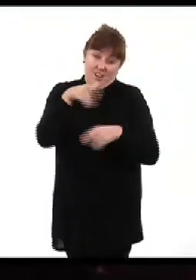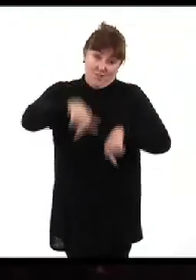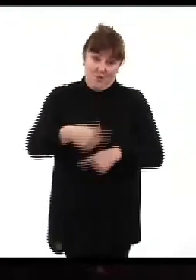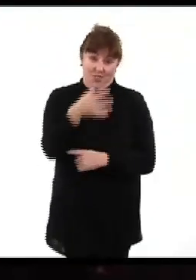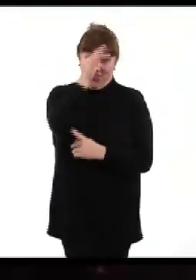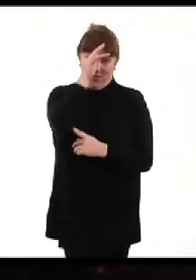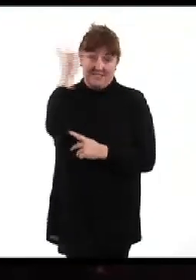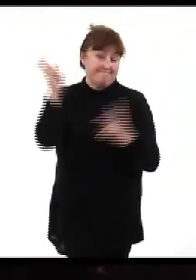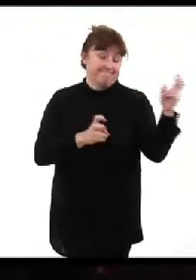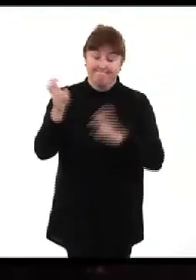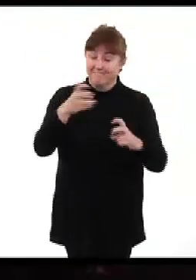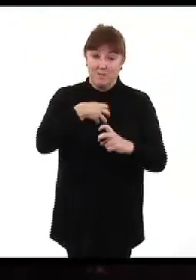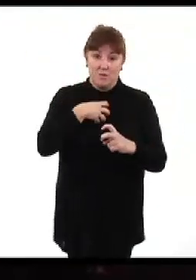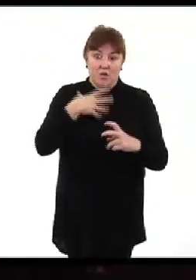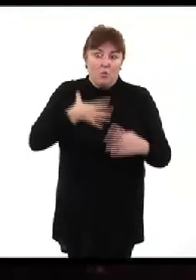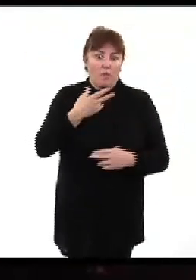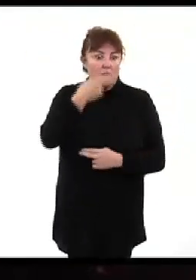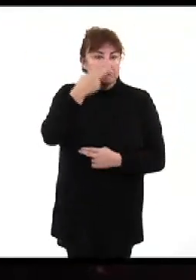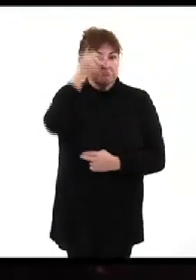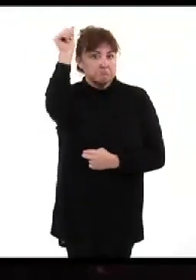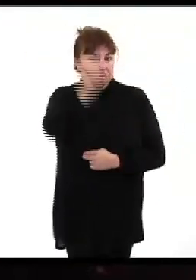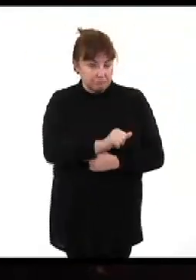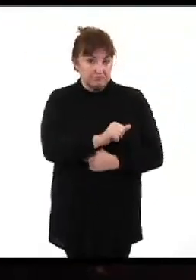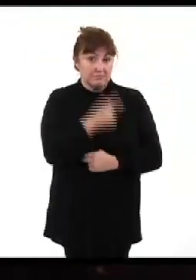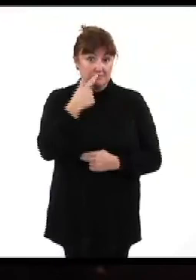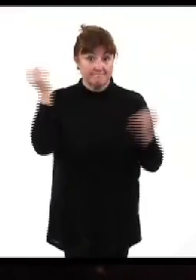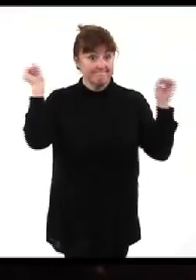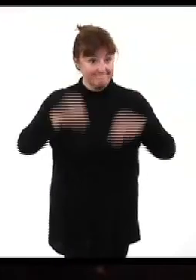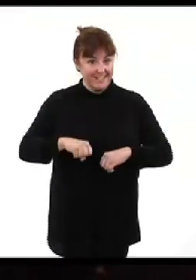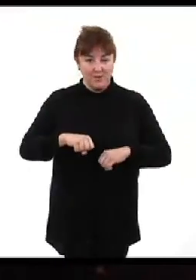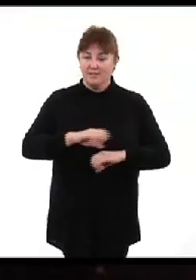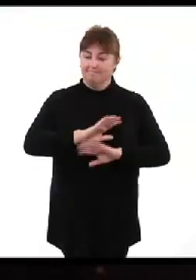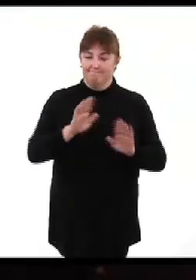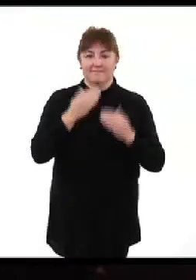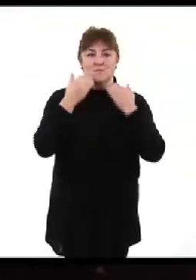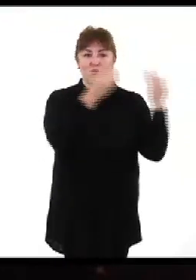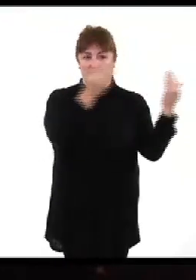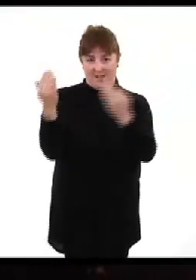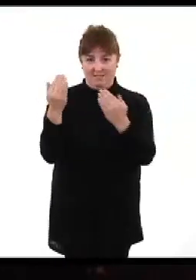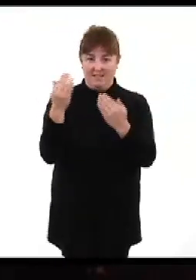interesados en las charlas. ¿De acuerdo? Venga, gracias, hasta luego.